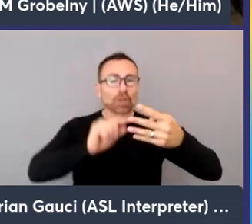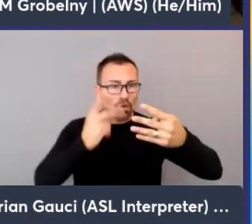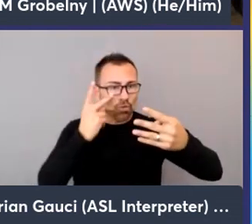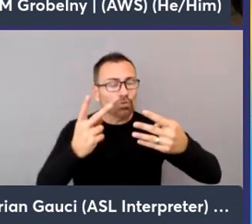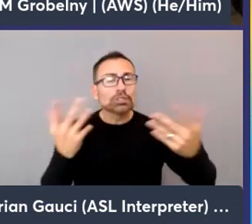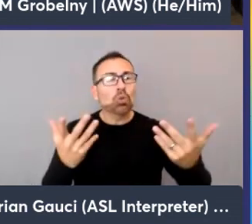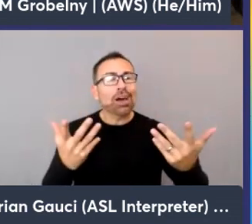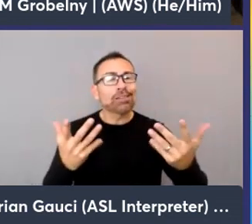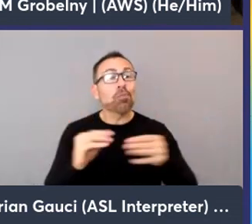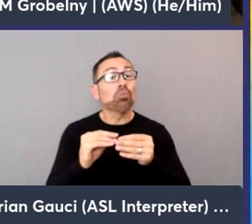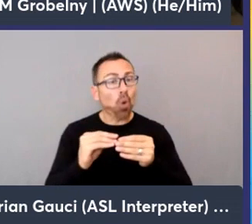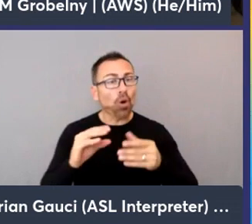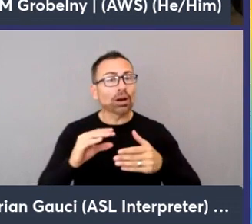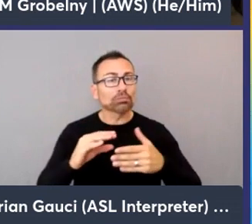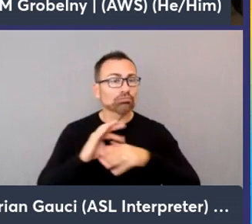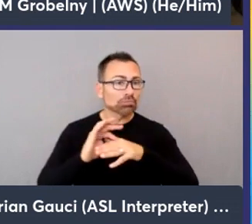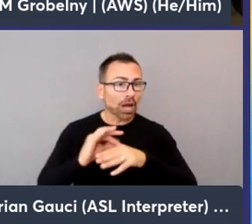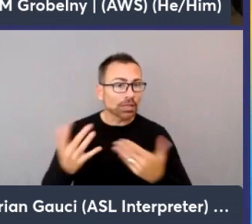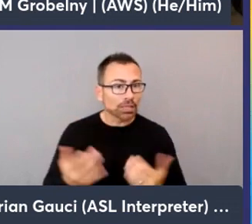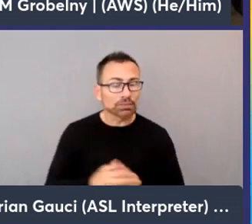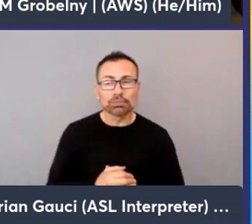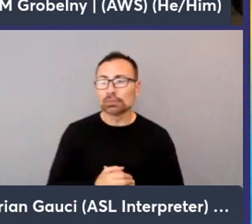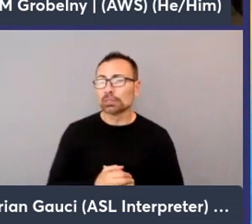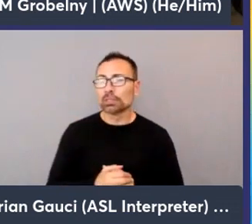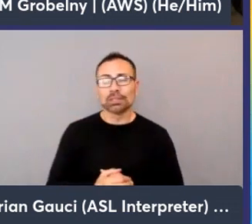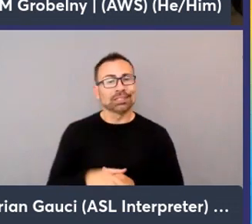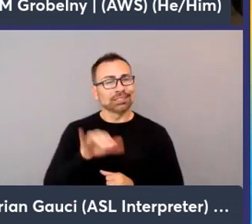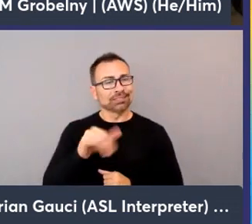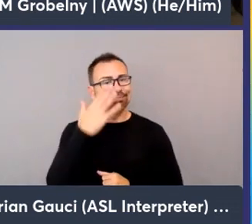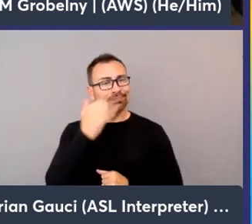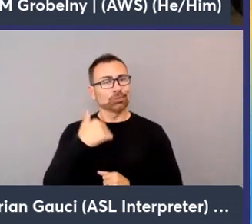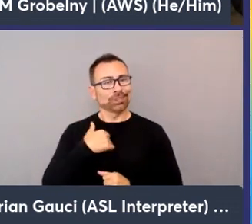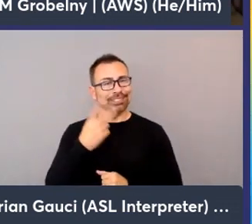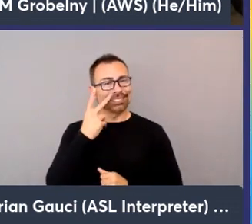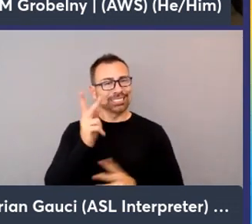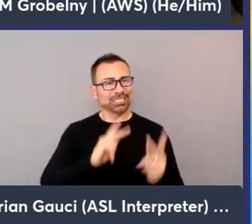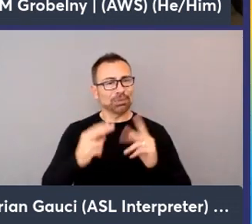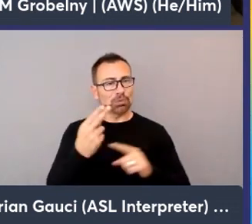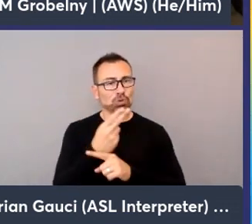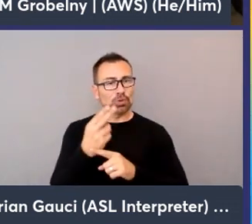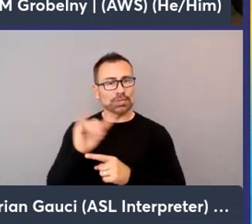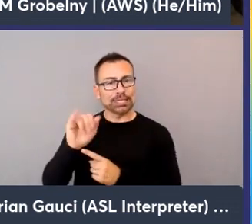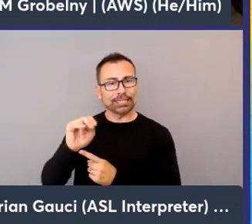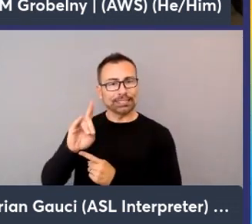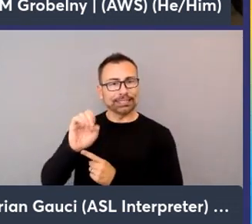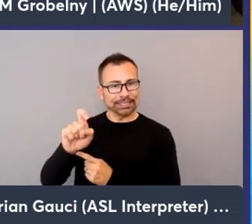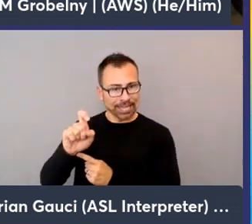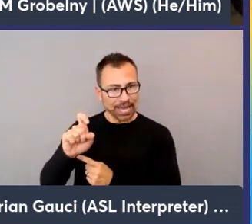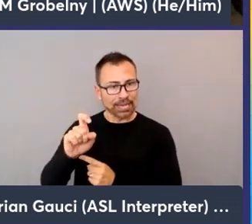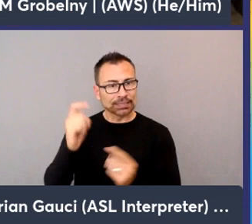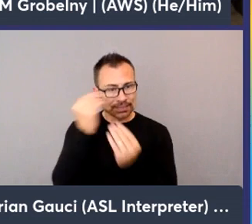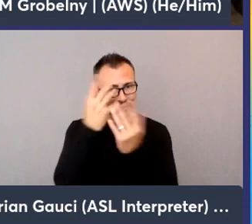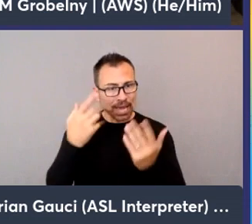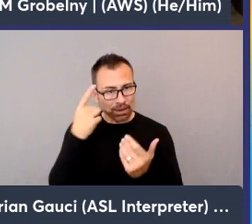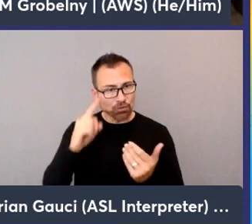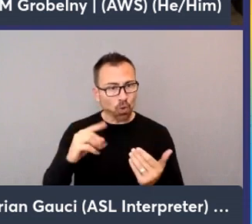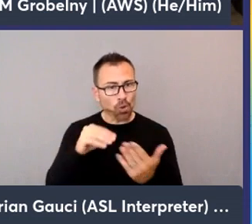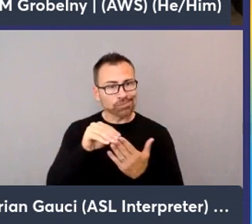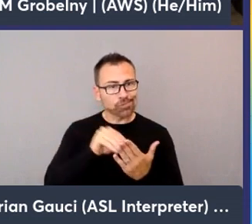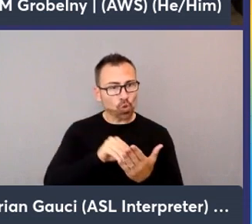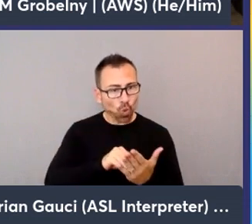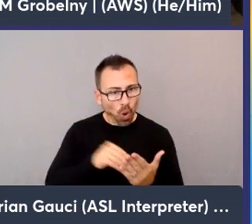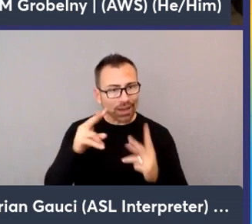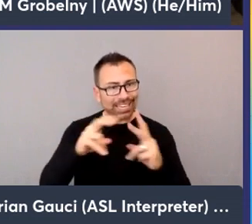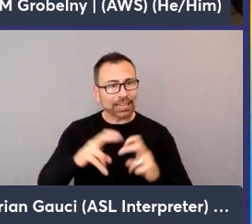That's basically why you would see people using index data for log analytics as well.